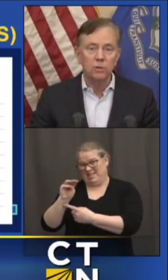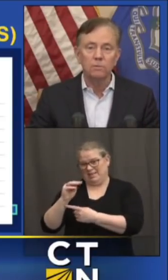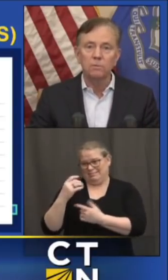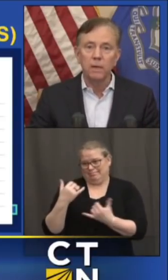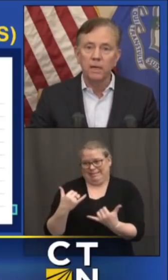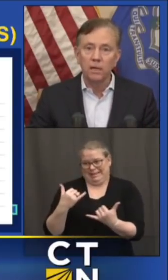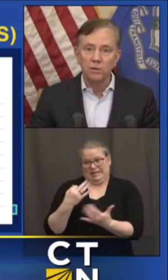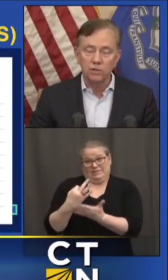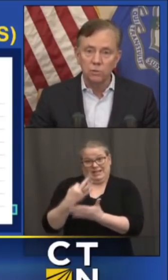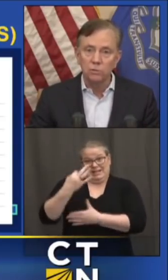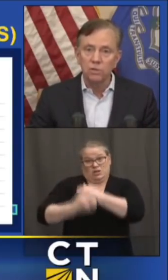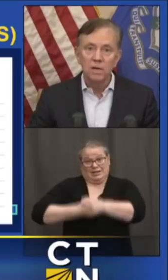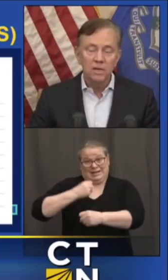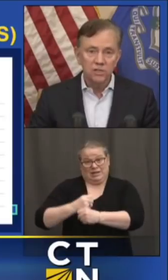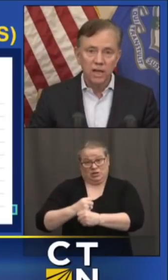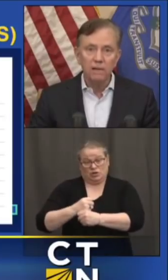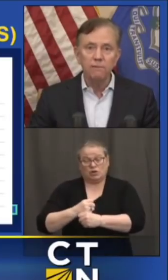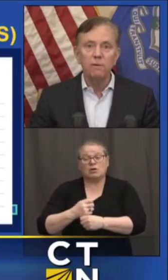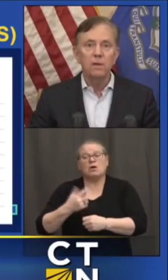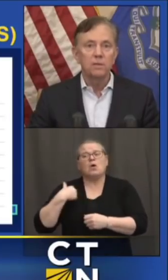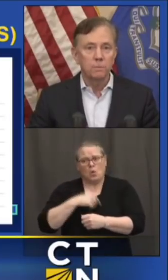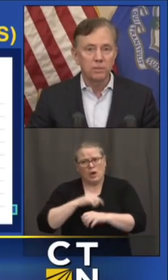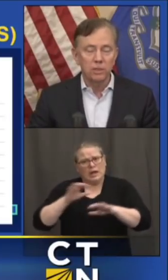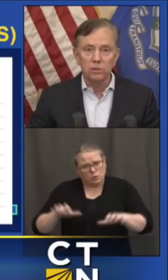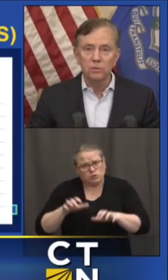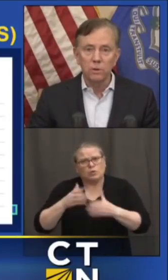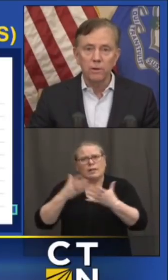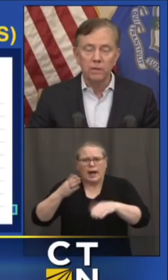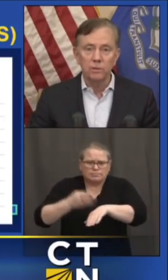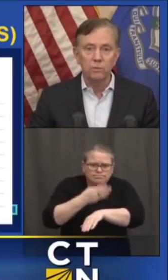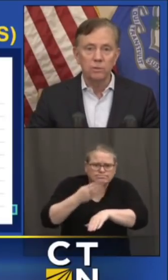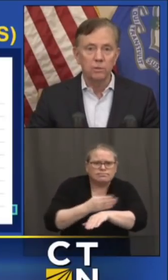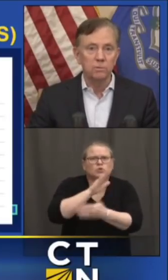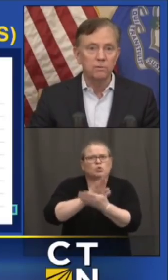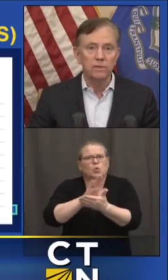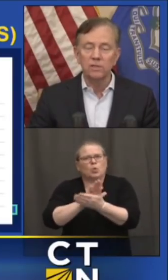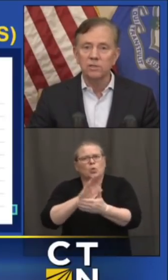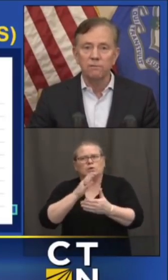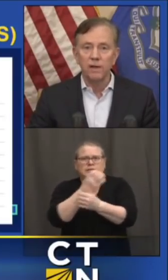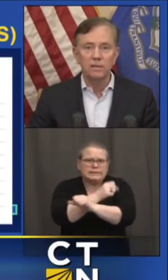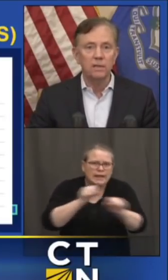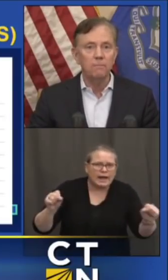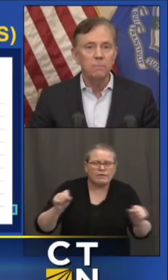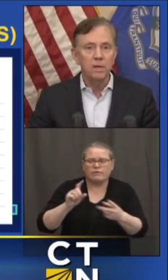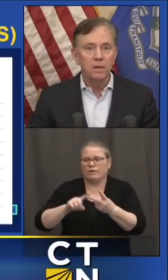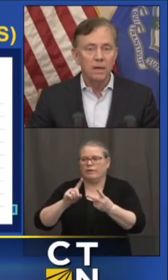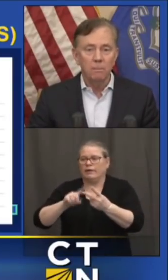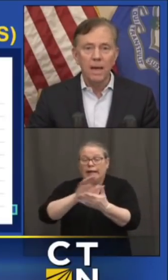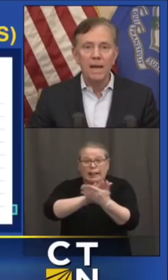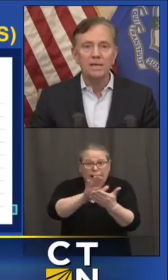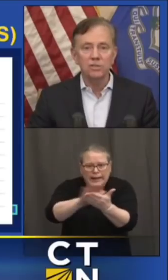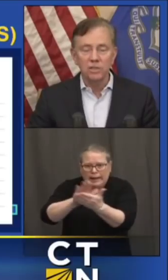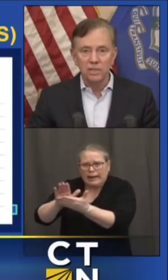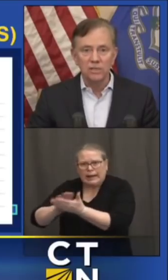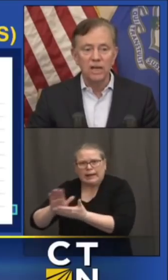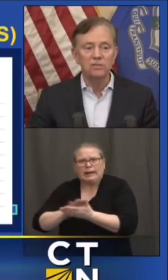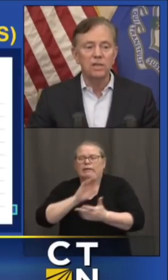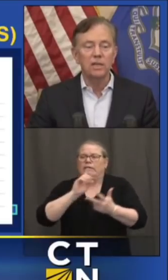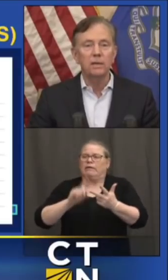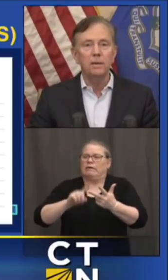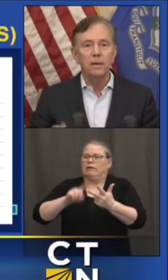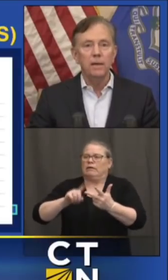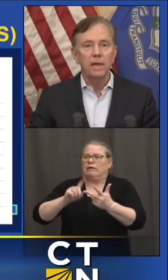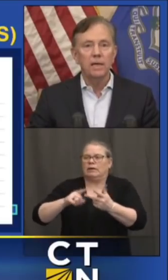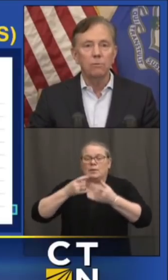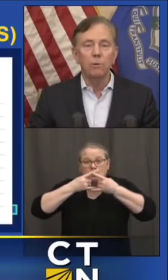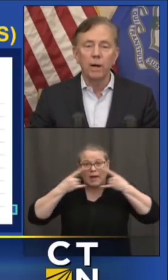especially in terms of making our schools safe, especially in terms of what we could do in terms of disinfecting and masks and